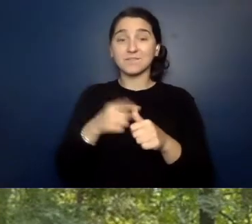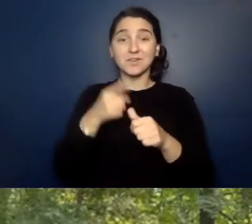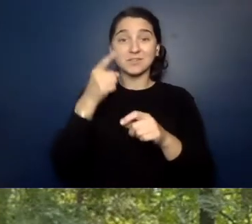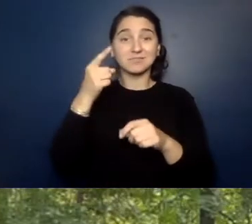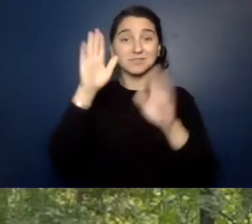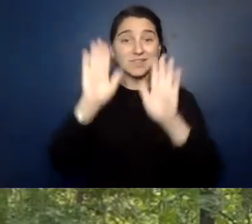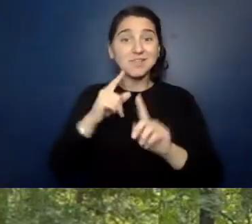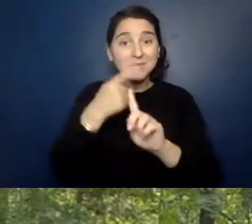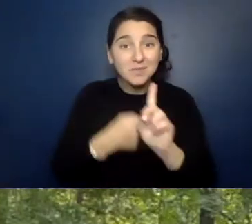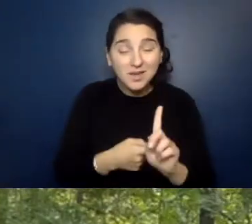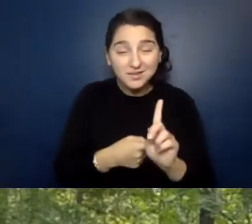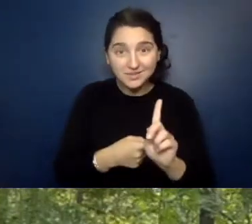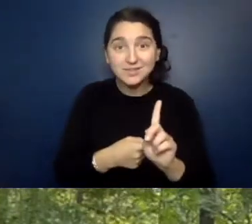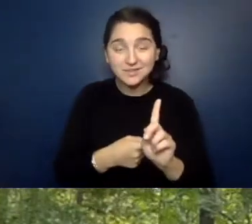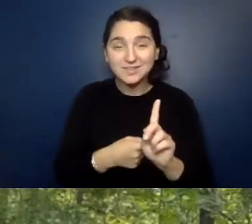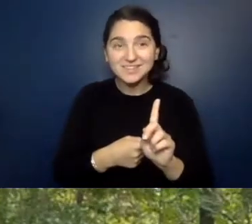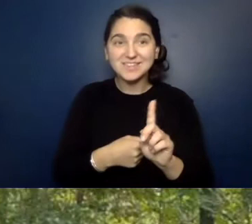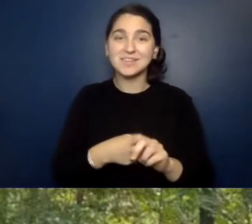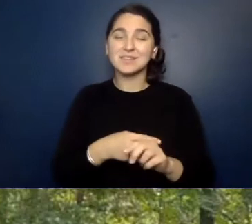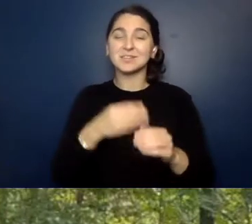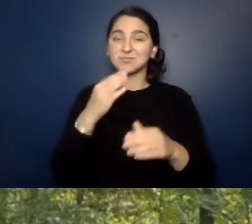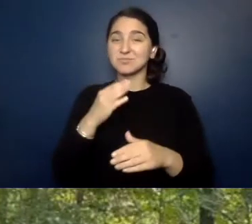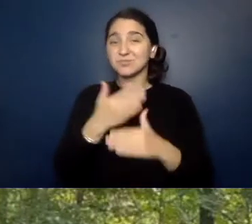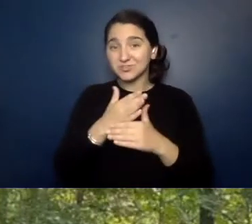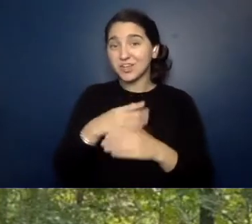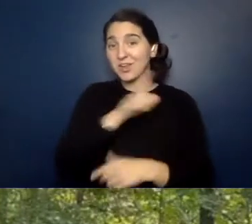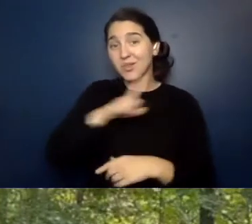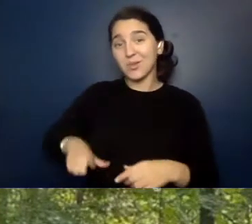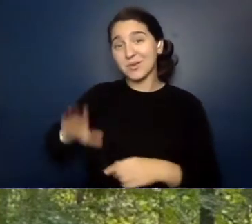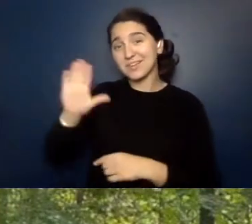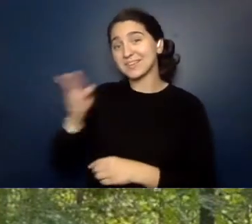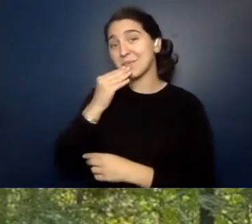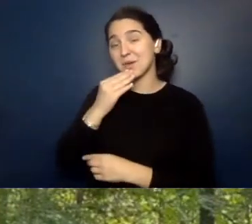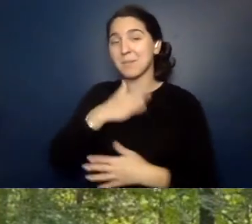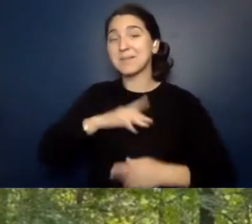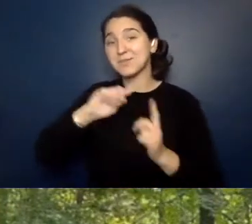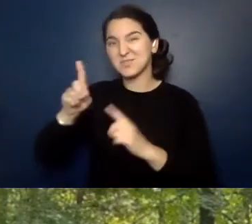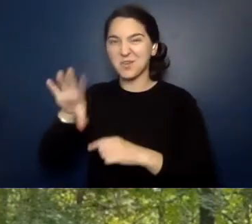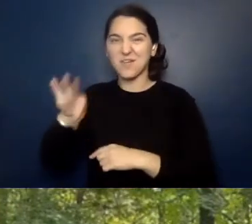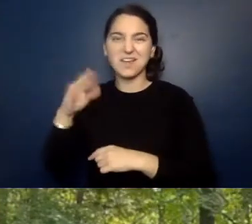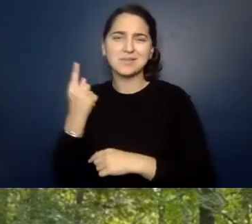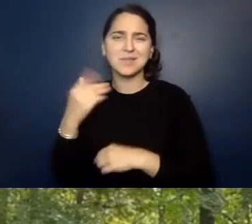and gather the elements that you will need for that portion of our service, feel free to do so now.